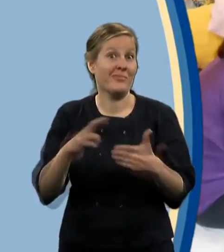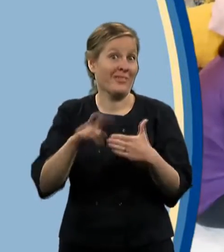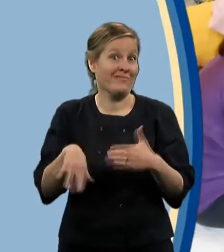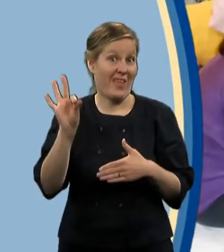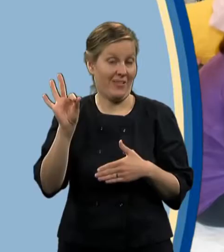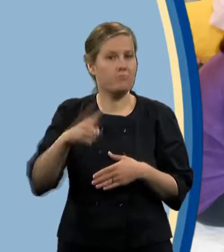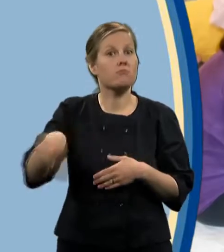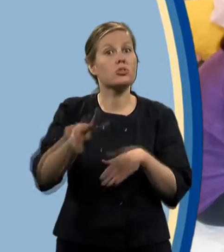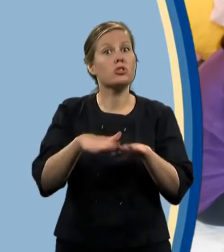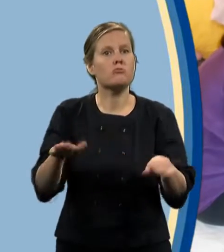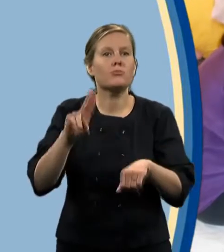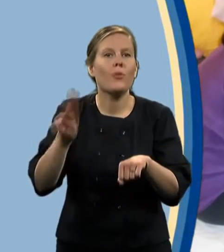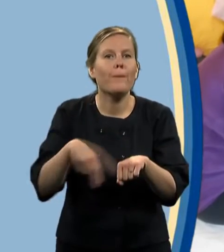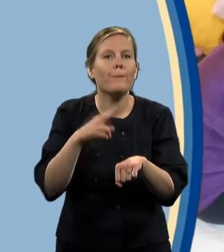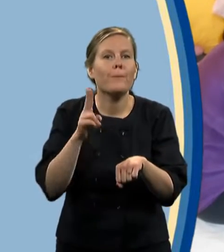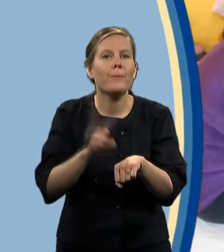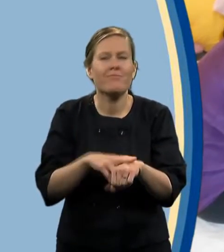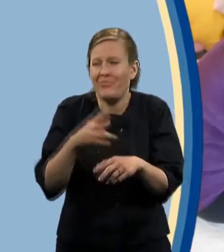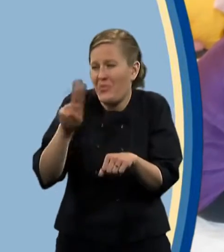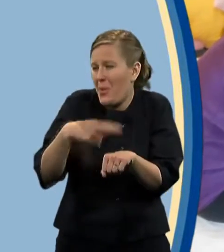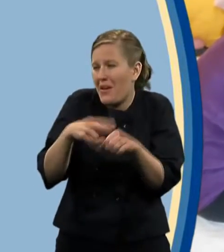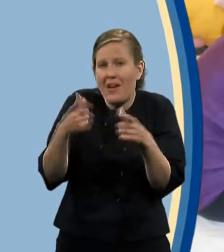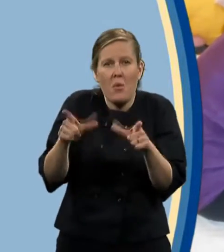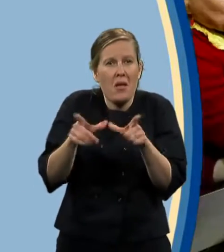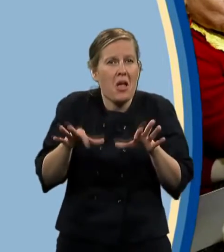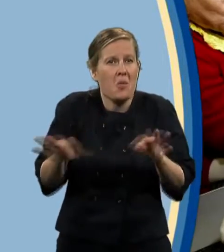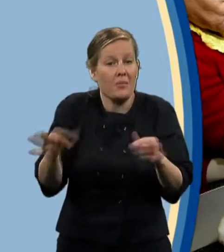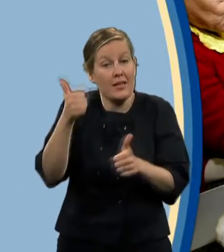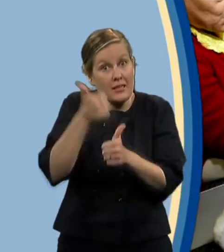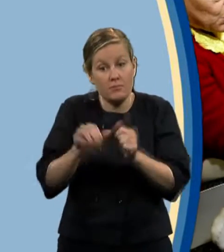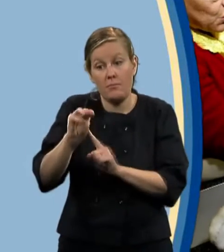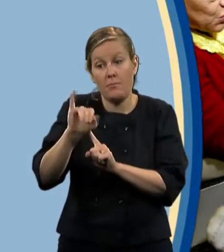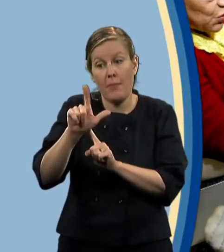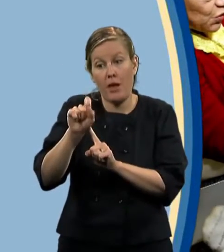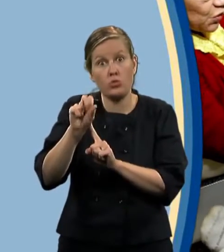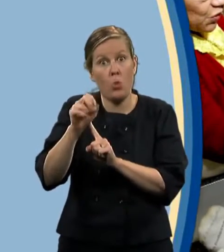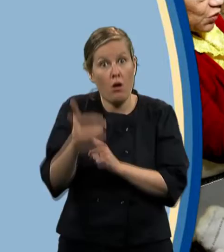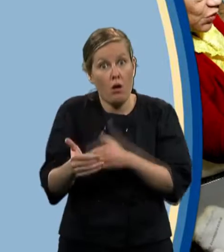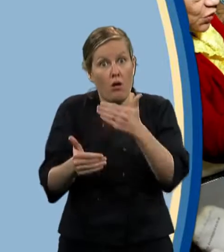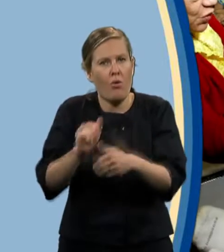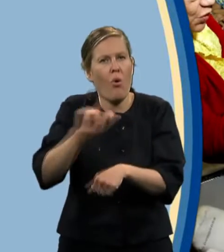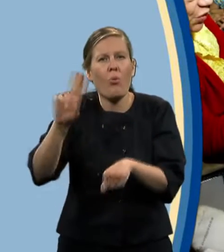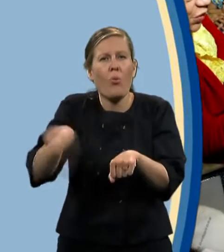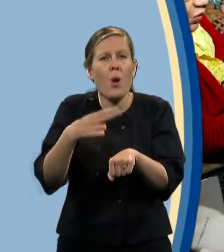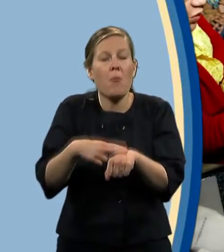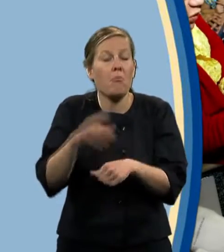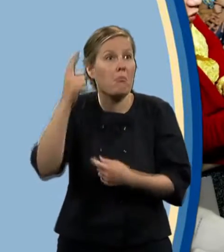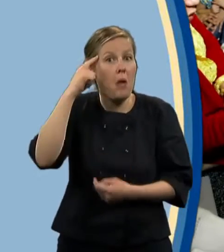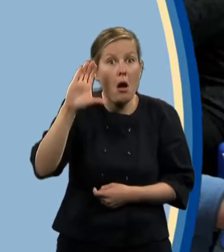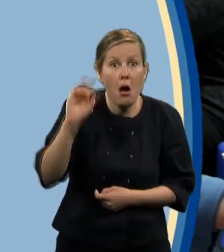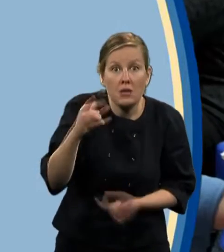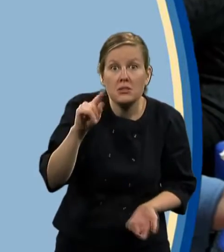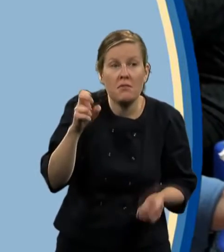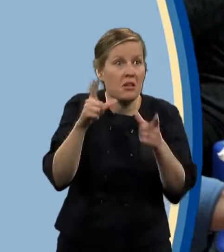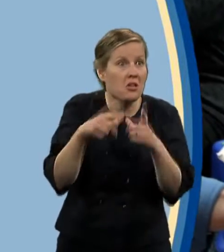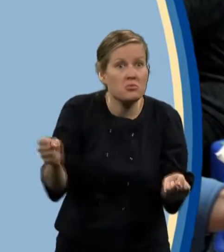It turns out the children were entirely normal in their language acquisition, milestone for milestone. Developmentally normal